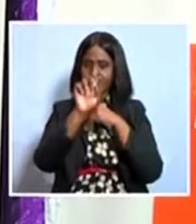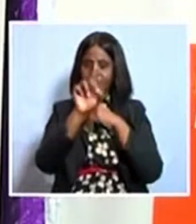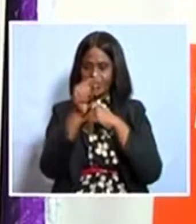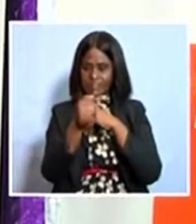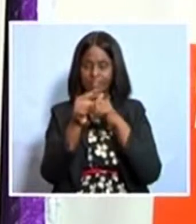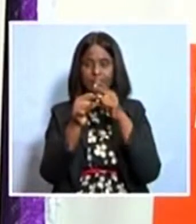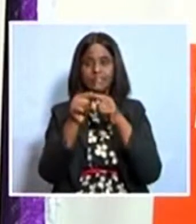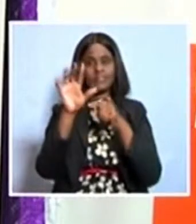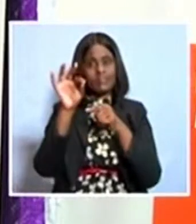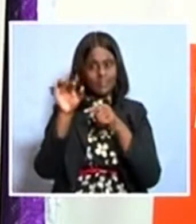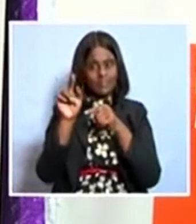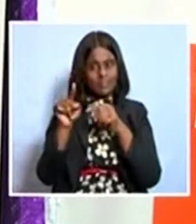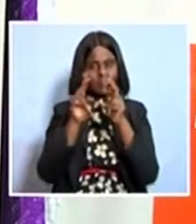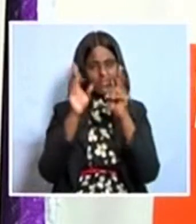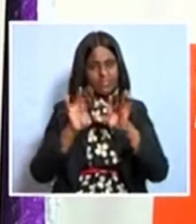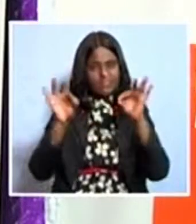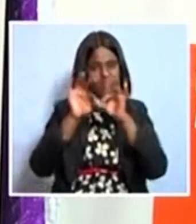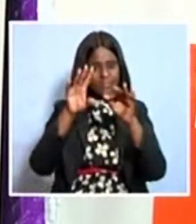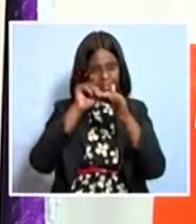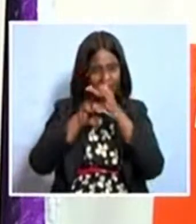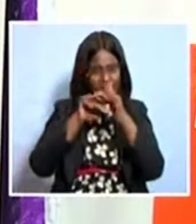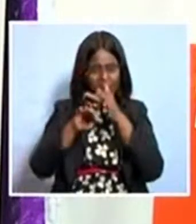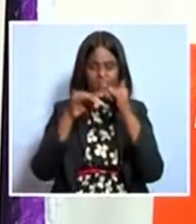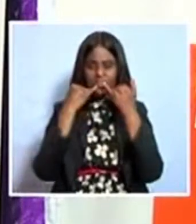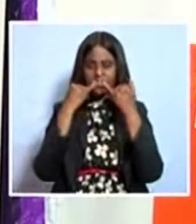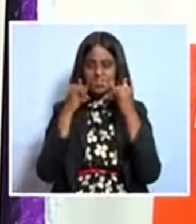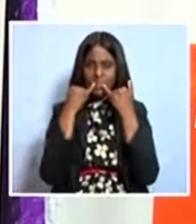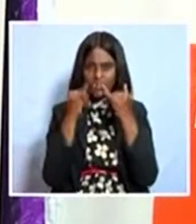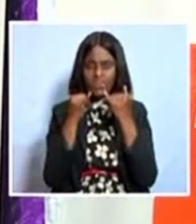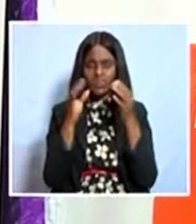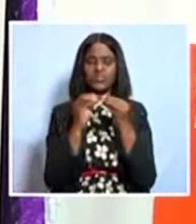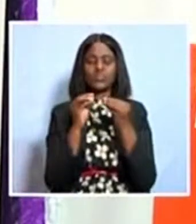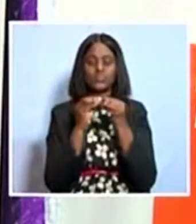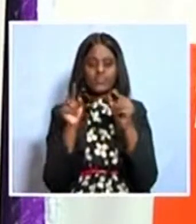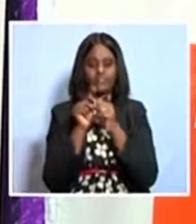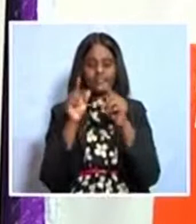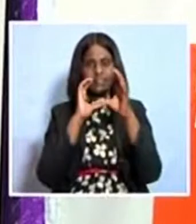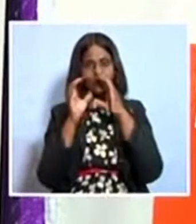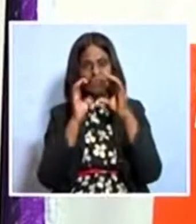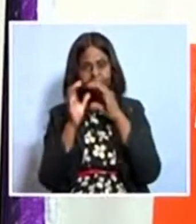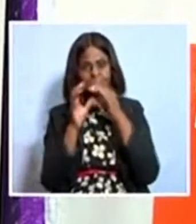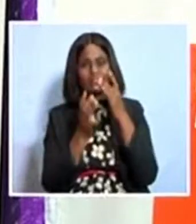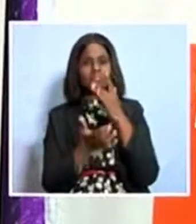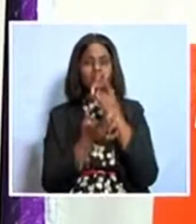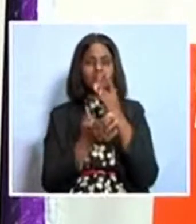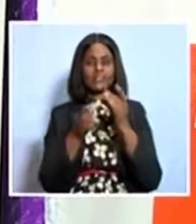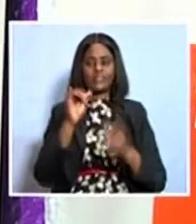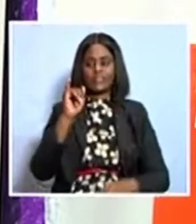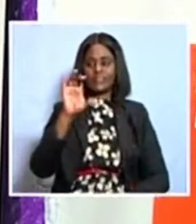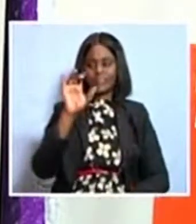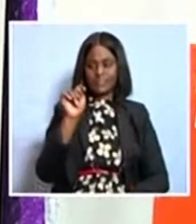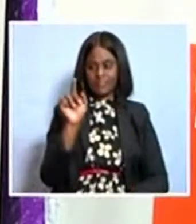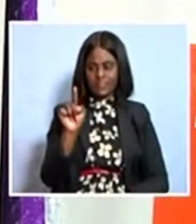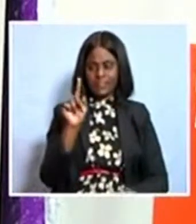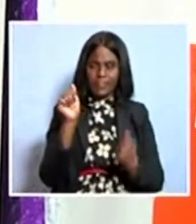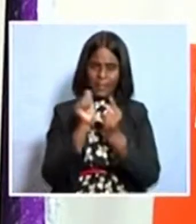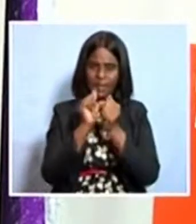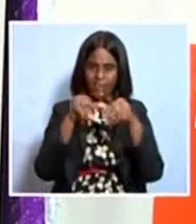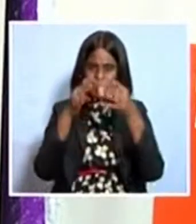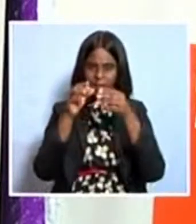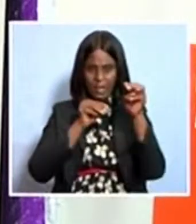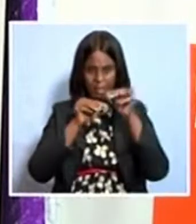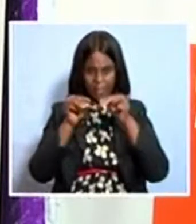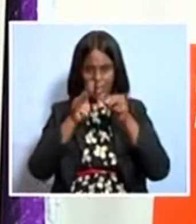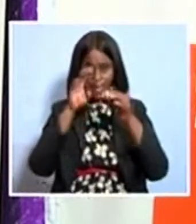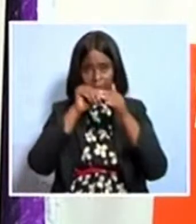calls for significantly increased access to information and communications technology and the provision of universal and affordable